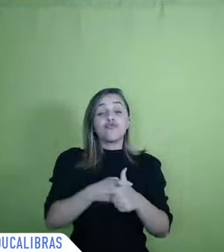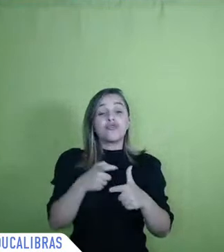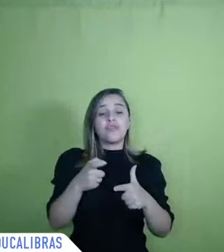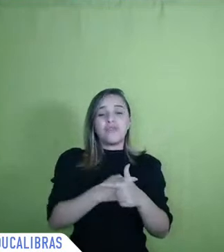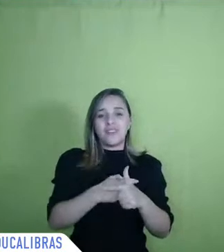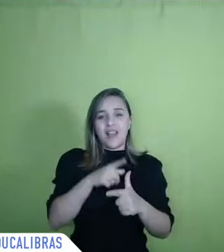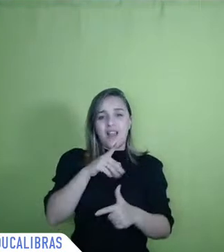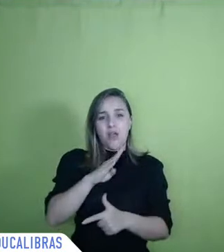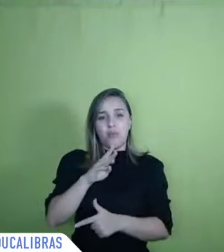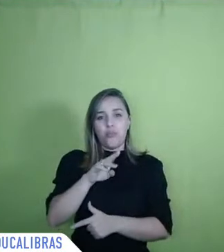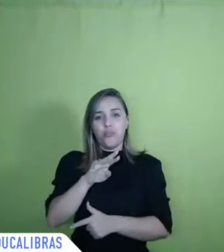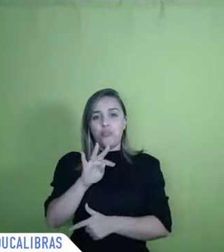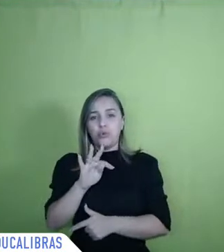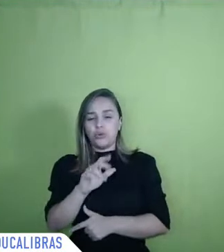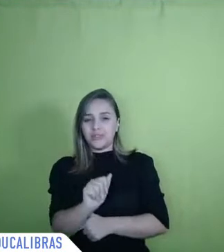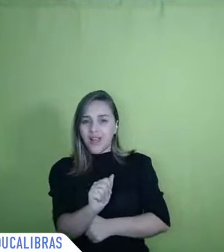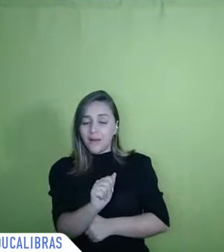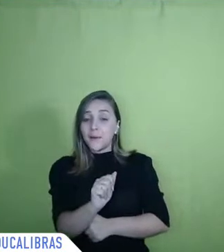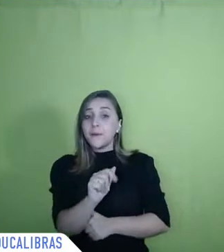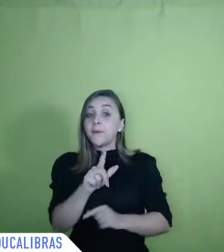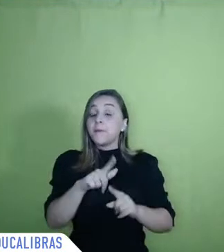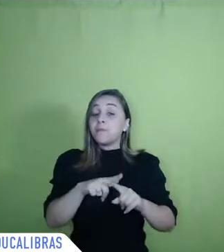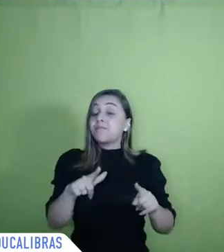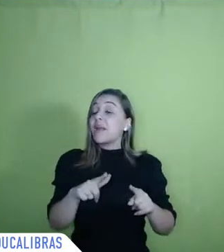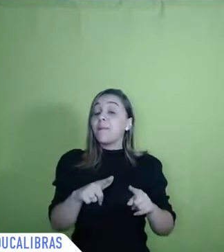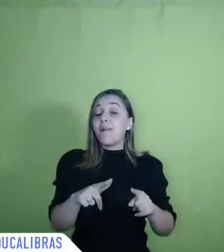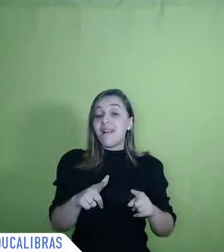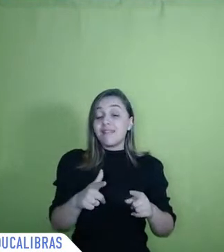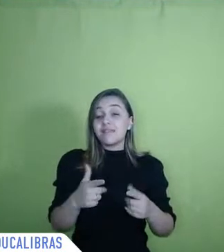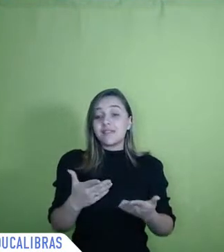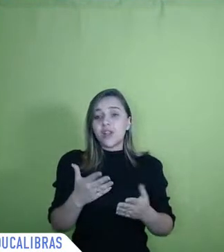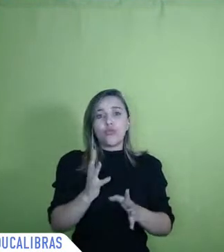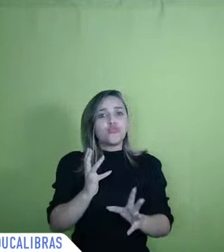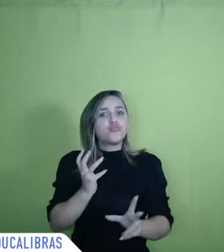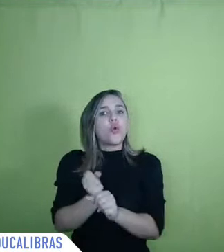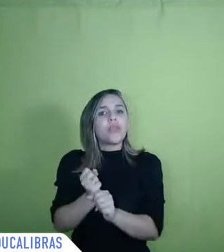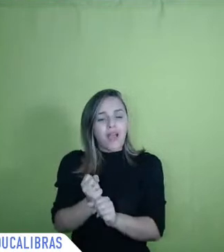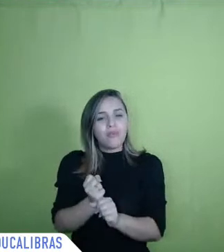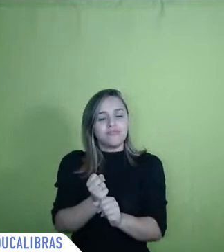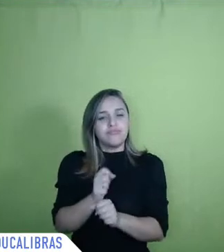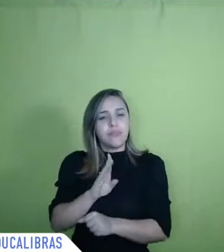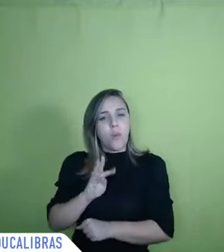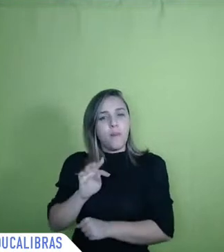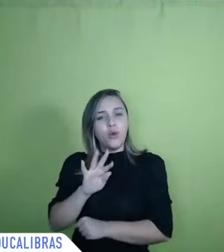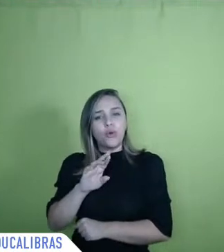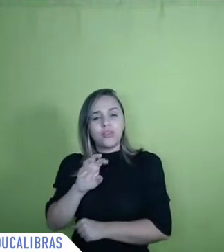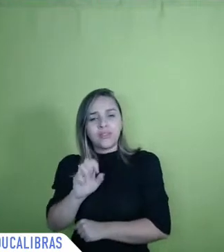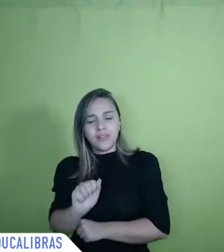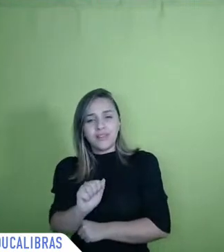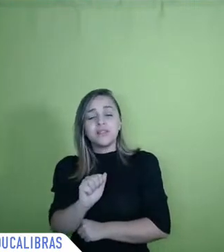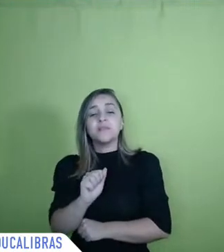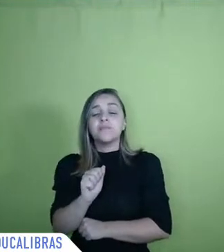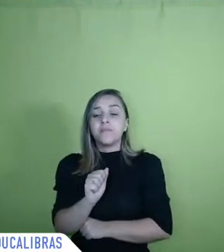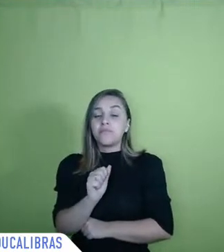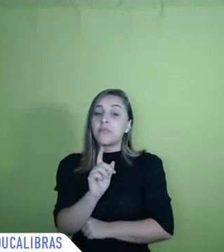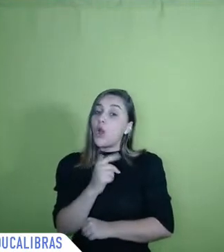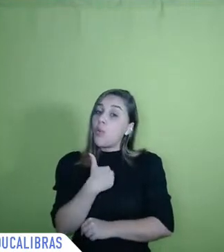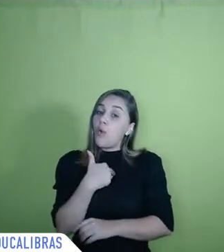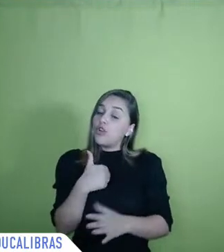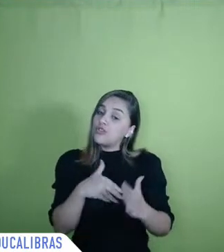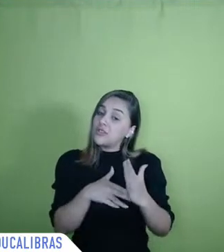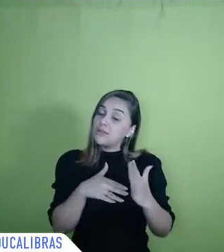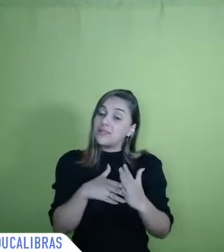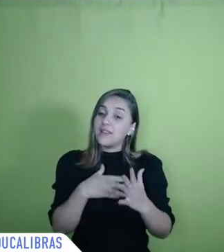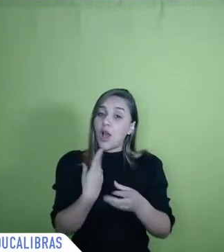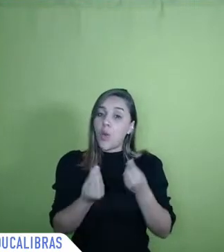we talk only about our gross debt, you don't talk about the net debt.